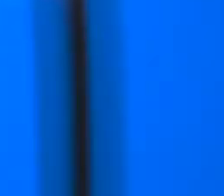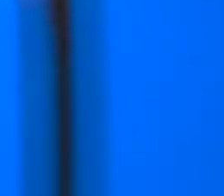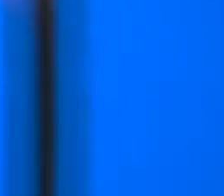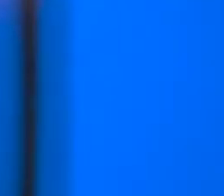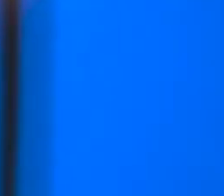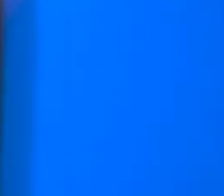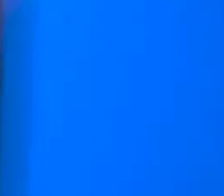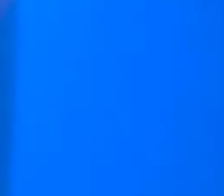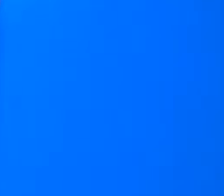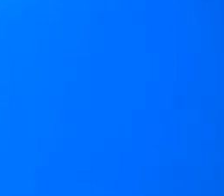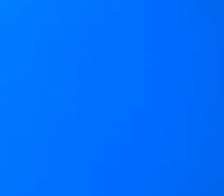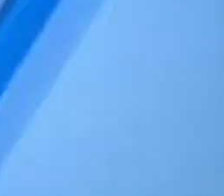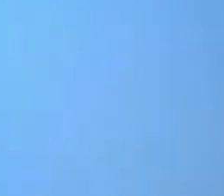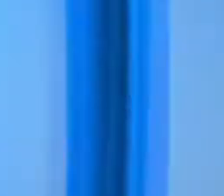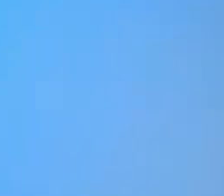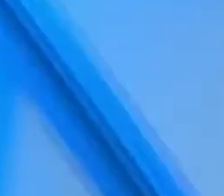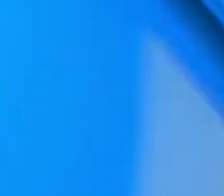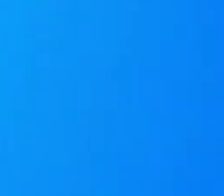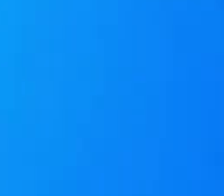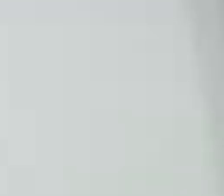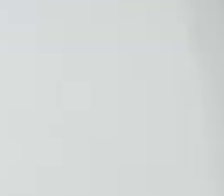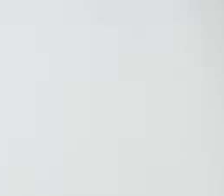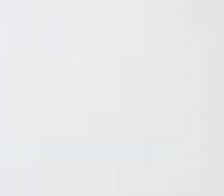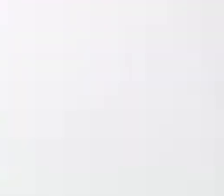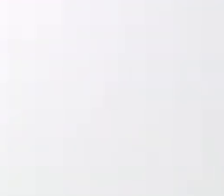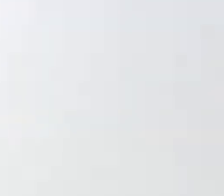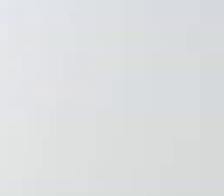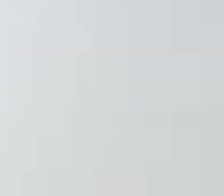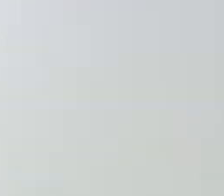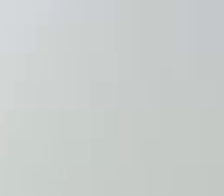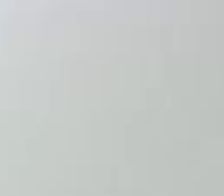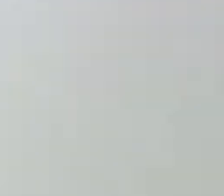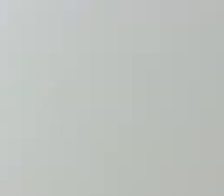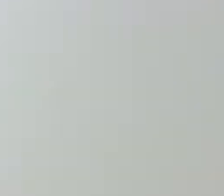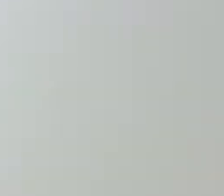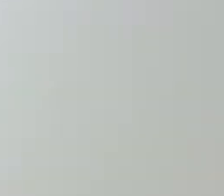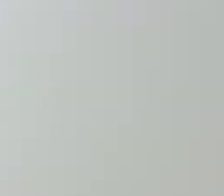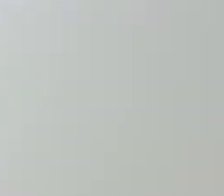ZNS Total Sports is brought to you by Fourth Terrace Diagnostic Center.